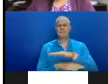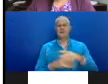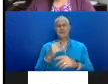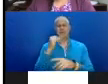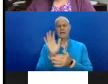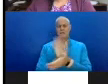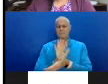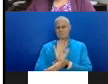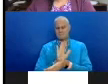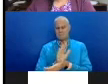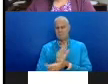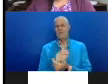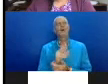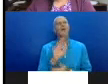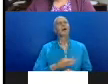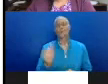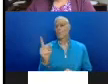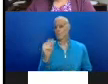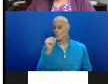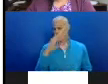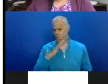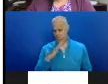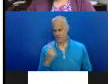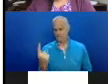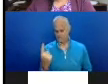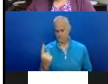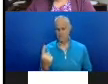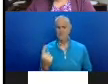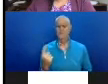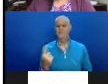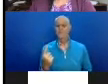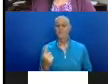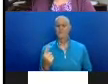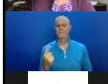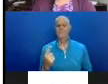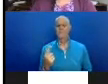about a woman who was